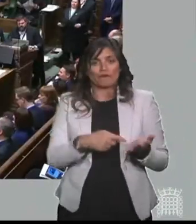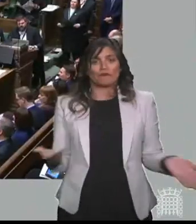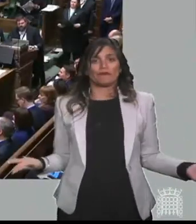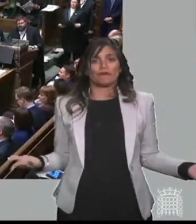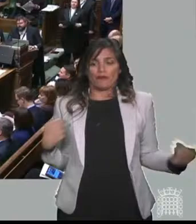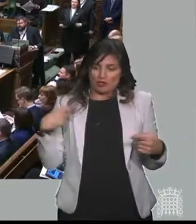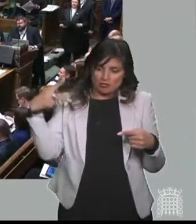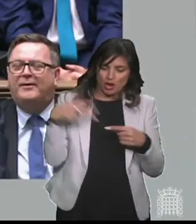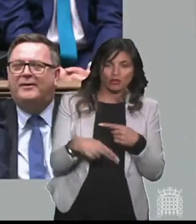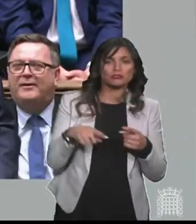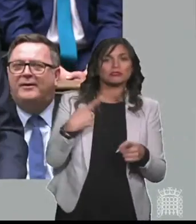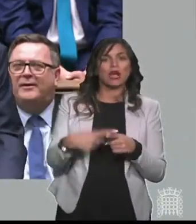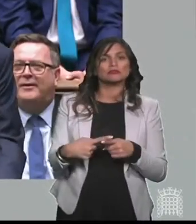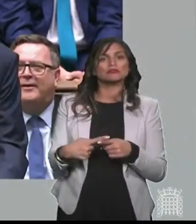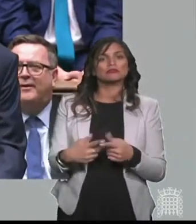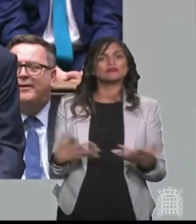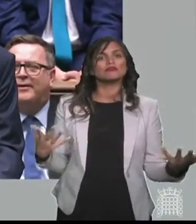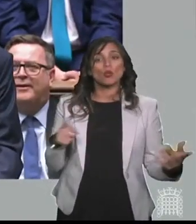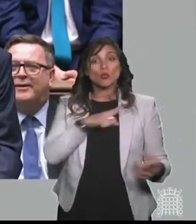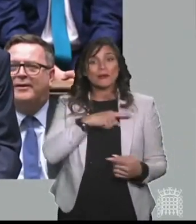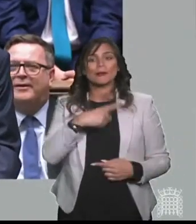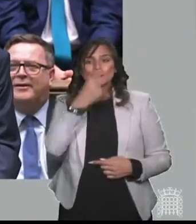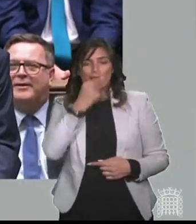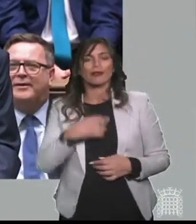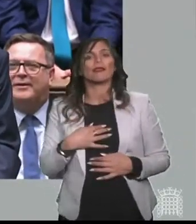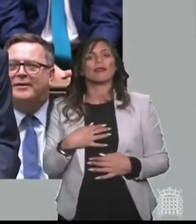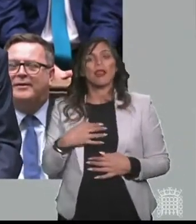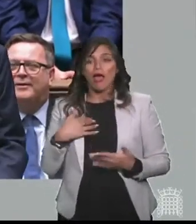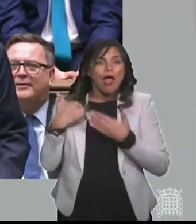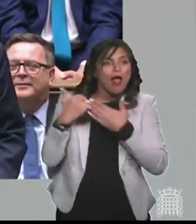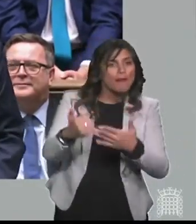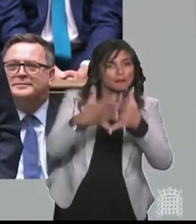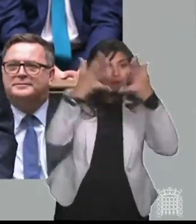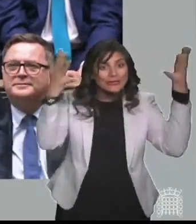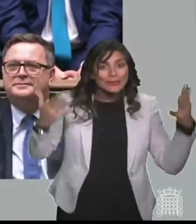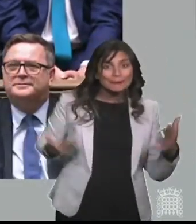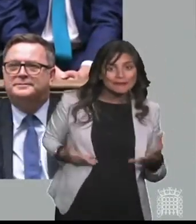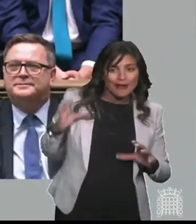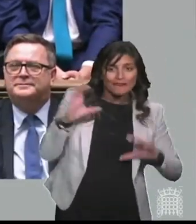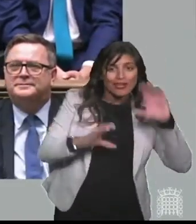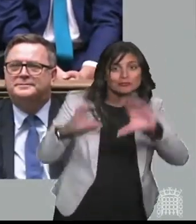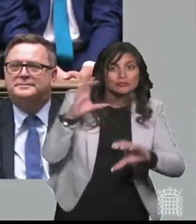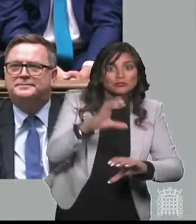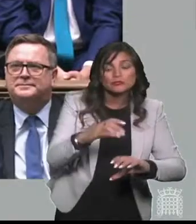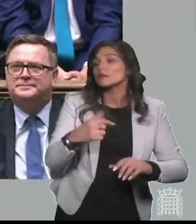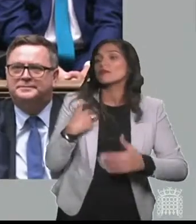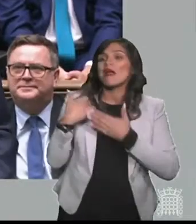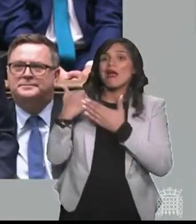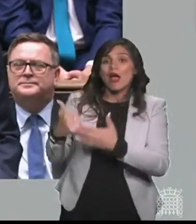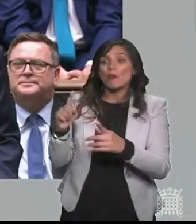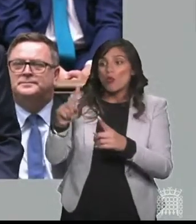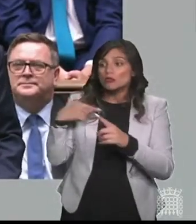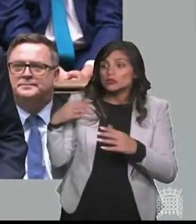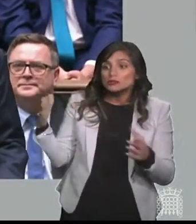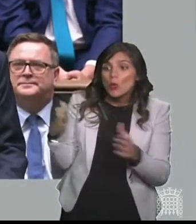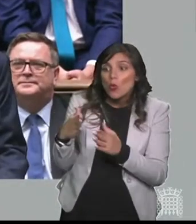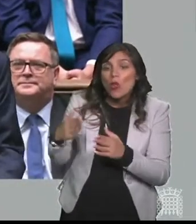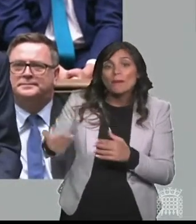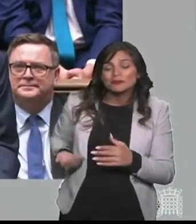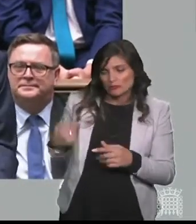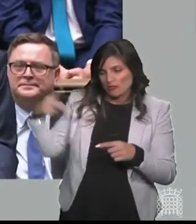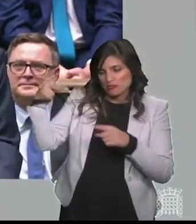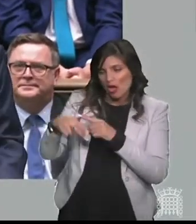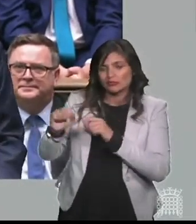just that. We cut taxes to help bigger businesses invest. We cut taxes to help smaller businesses grow. We cut taxes